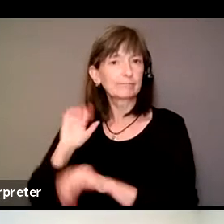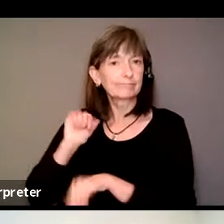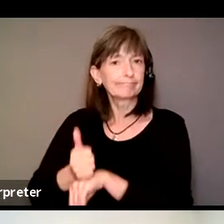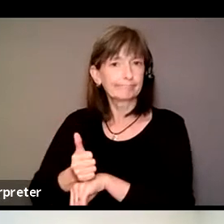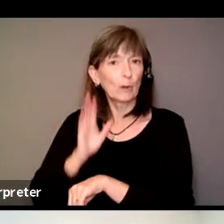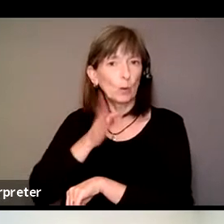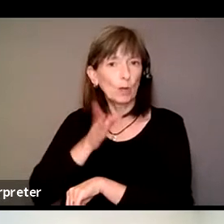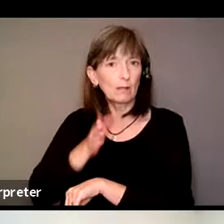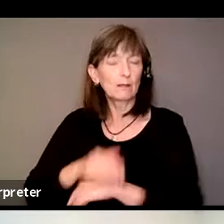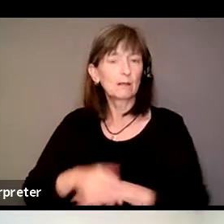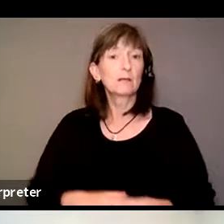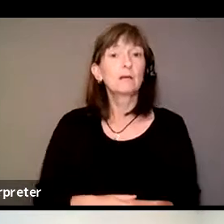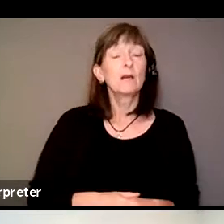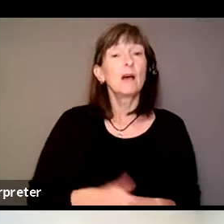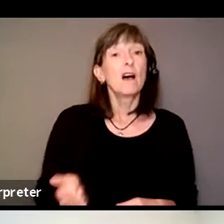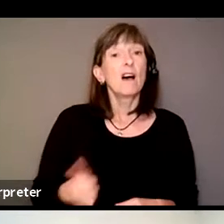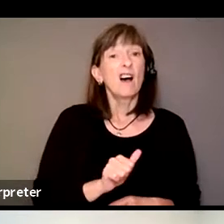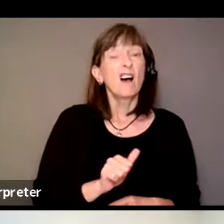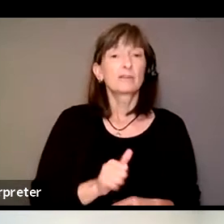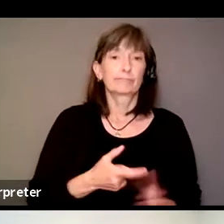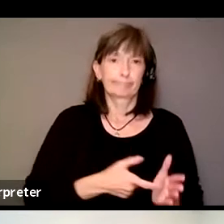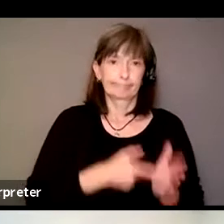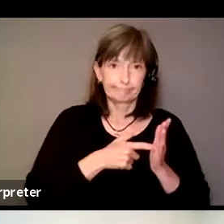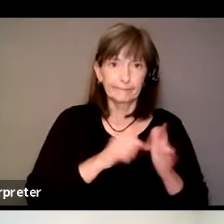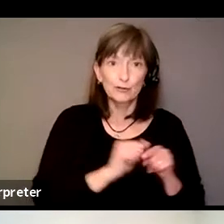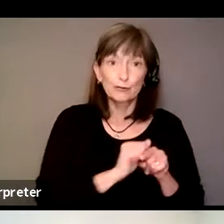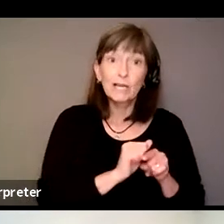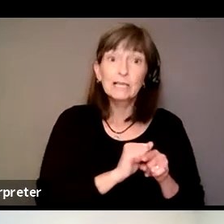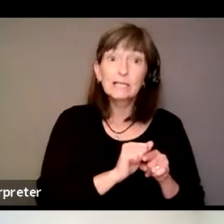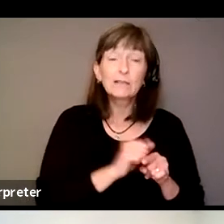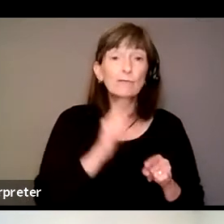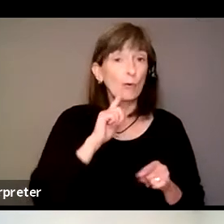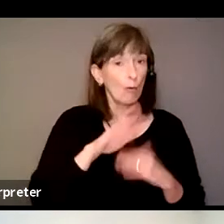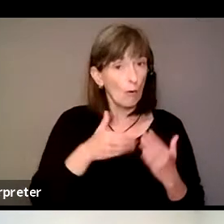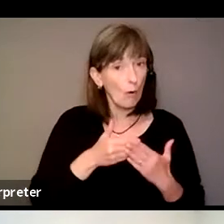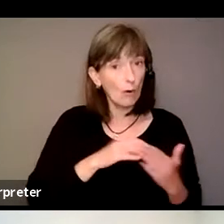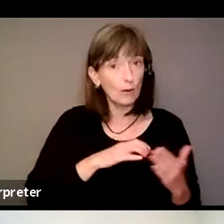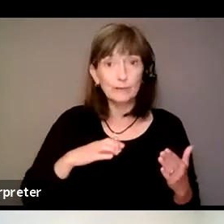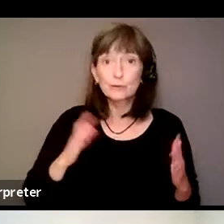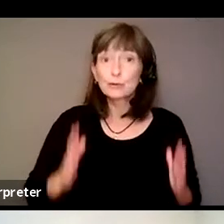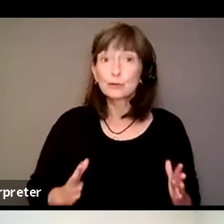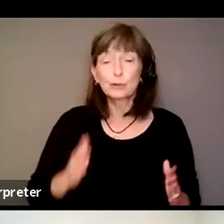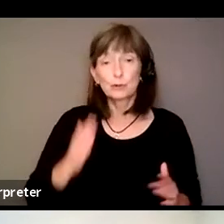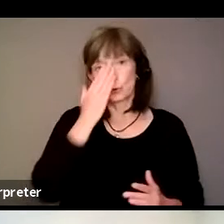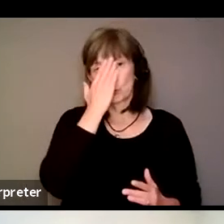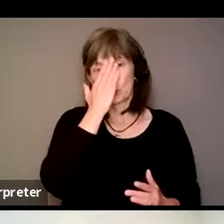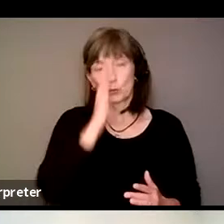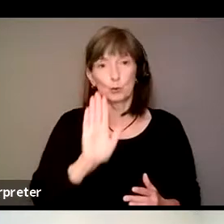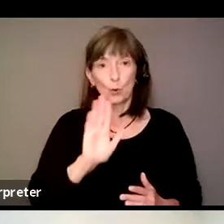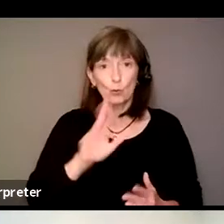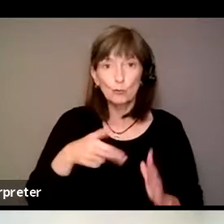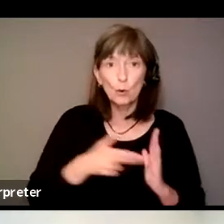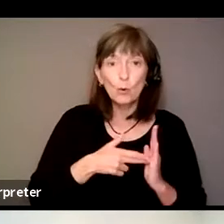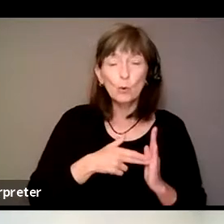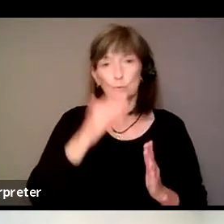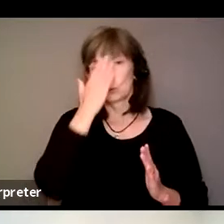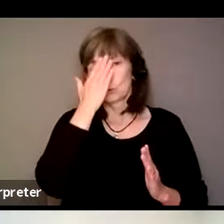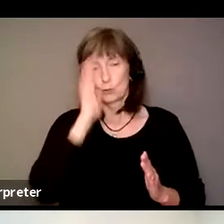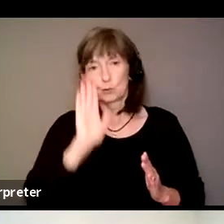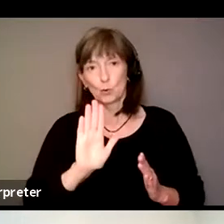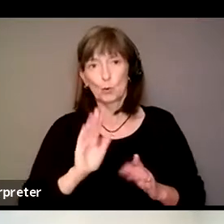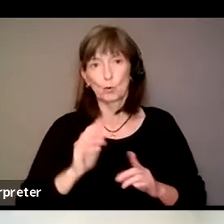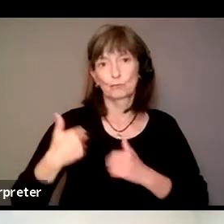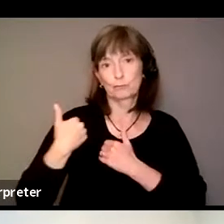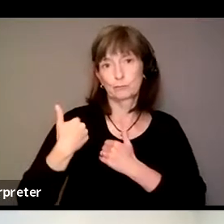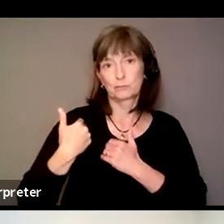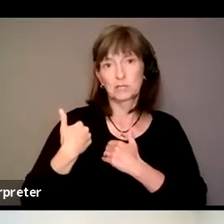some things like mandatory training for councillors so that everybody understands where their roles and responsibilities are, and